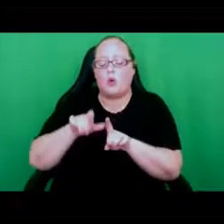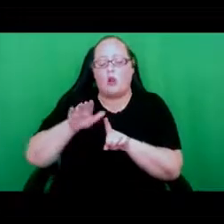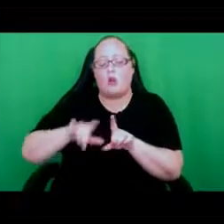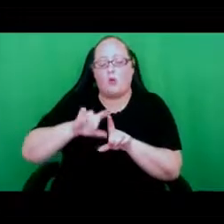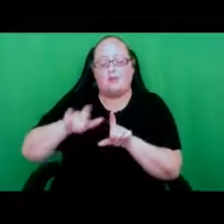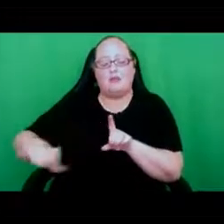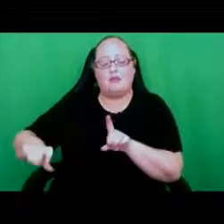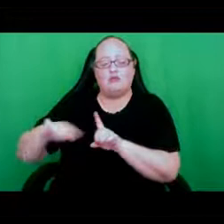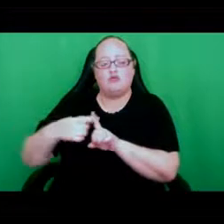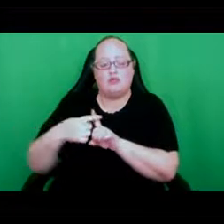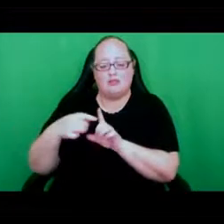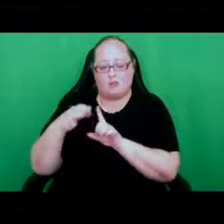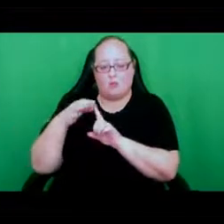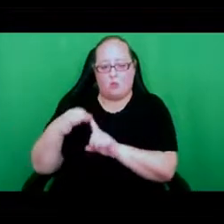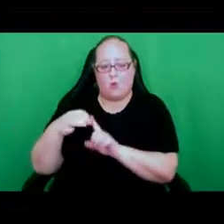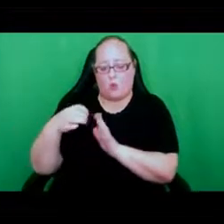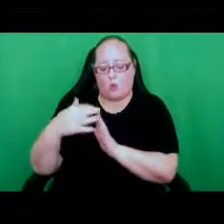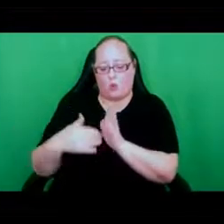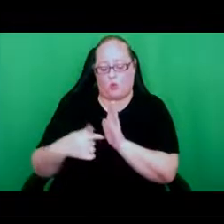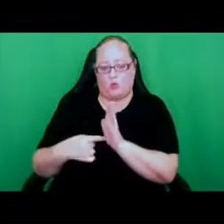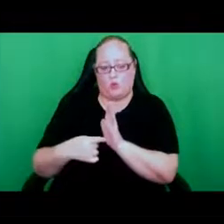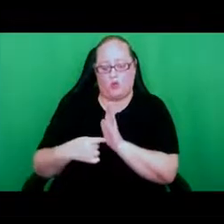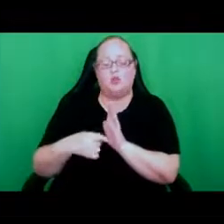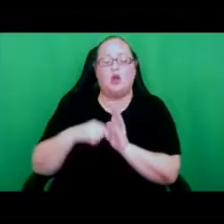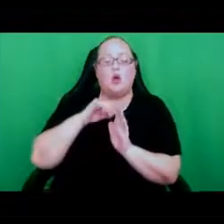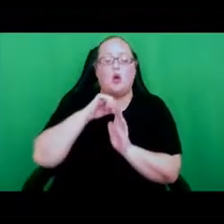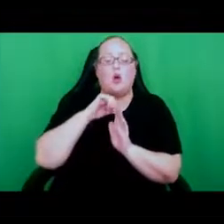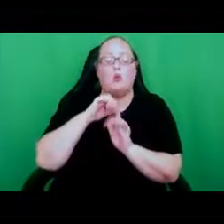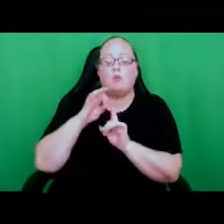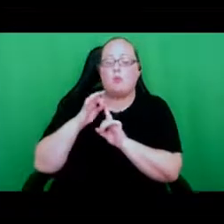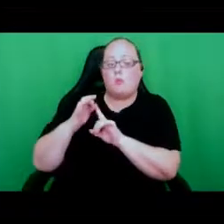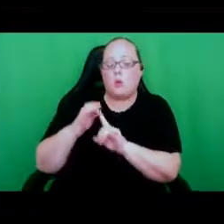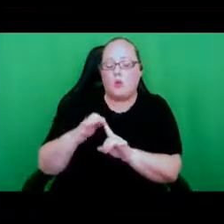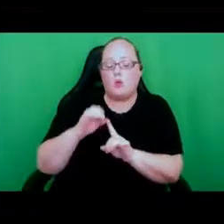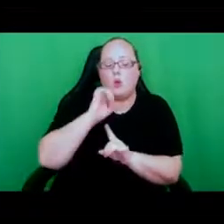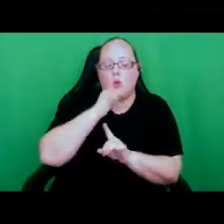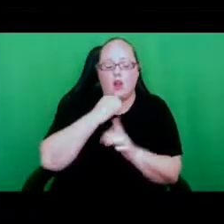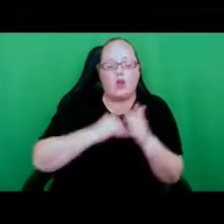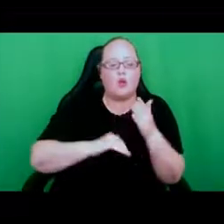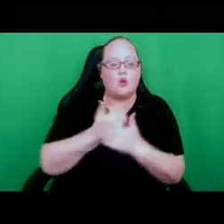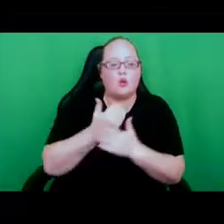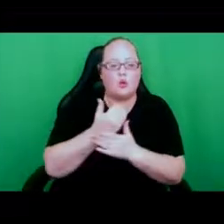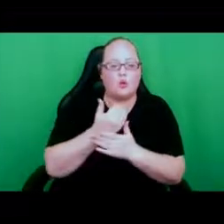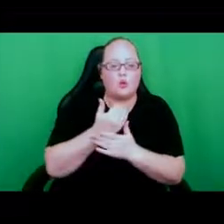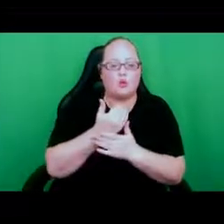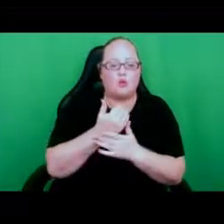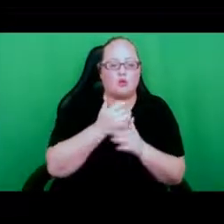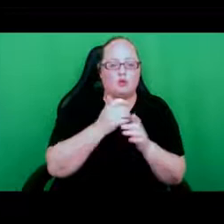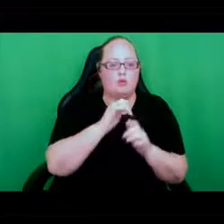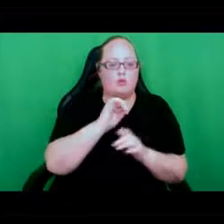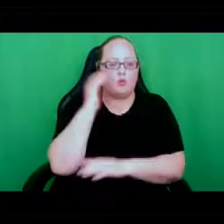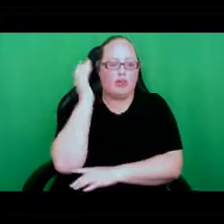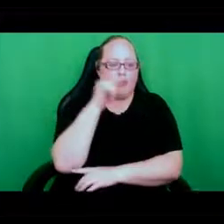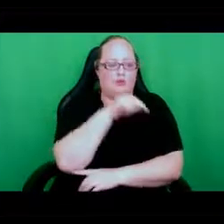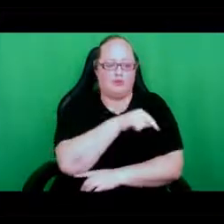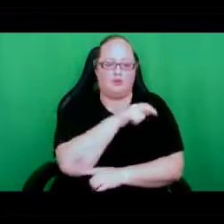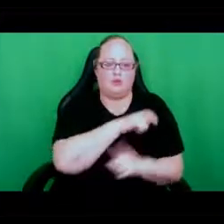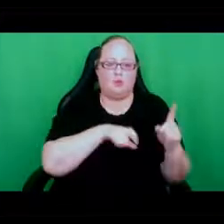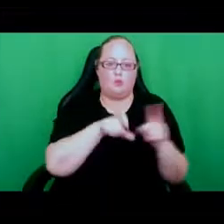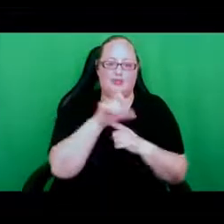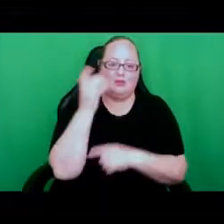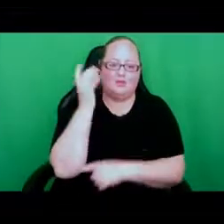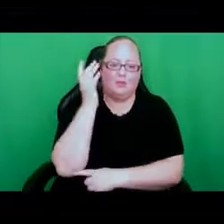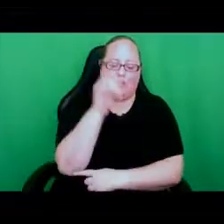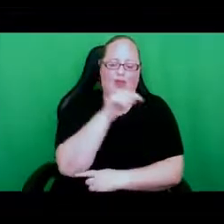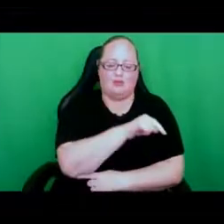provide a new 100 acres community woodland at Hull Farm in Essex. More information of this